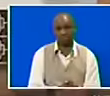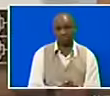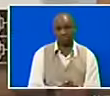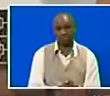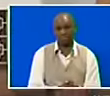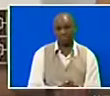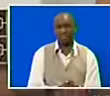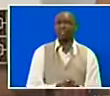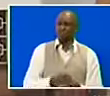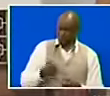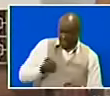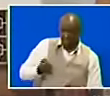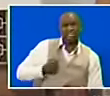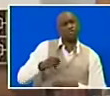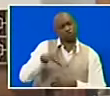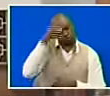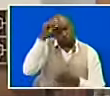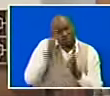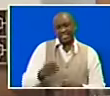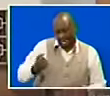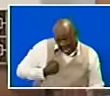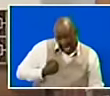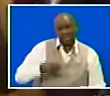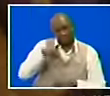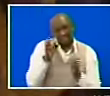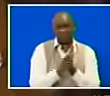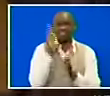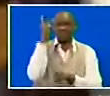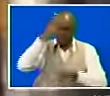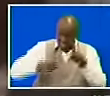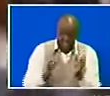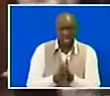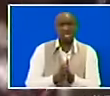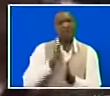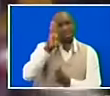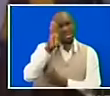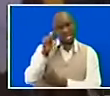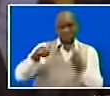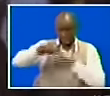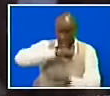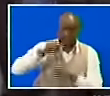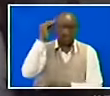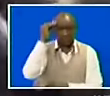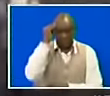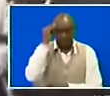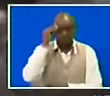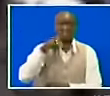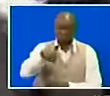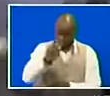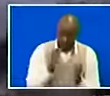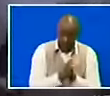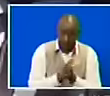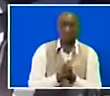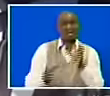The female student was identified as Vera Kemuntu, a second-year student pursuing Bachelor of Science in Education, specializing in math